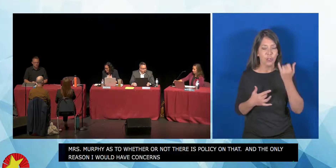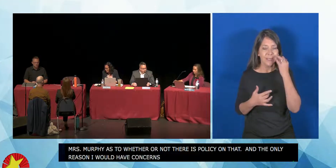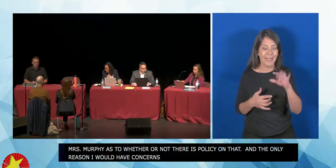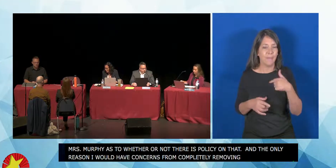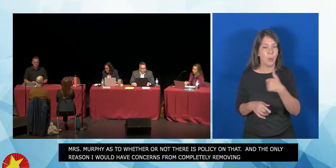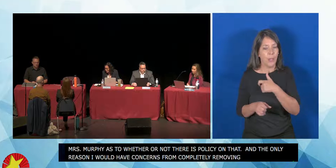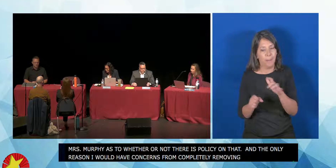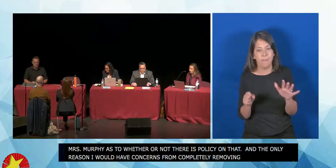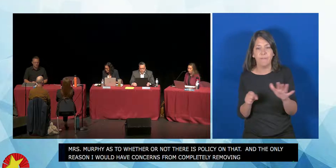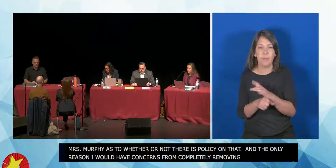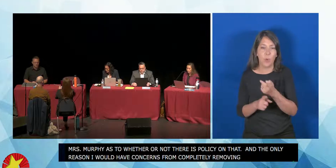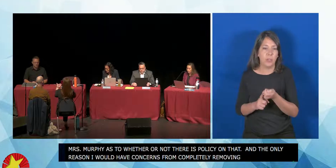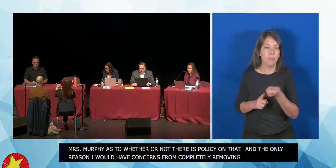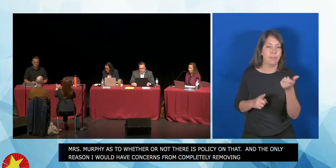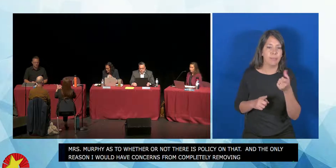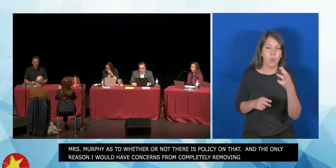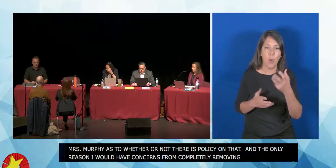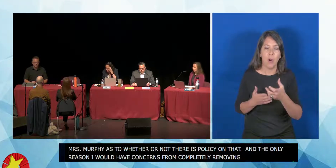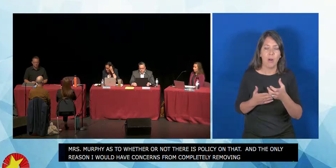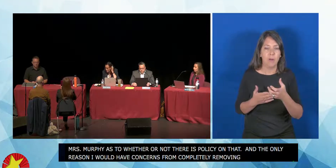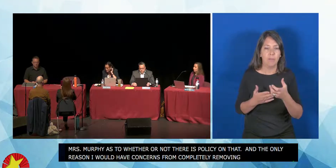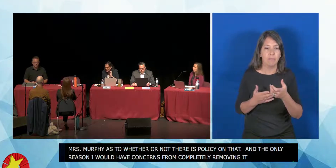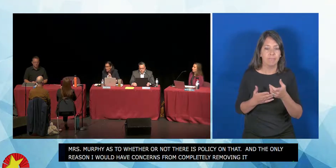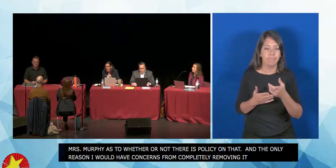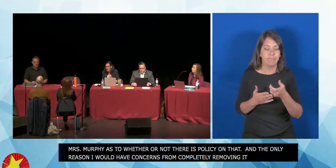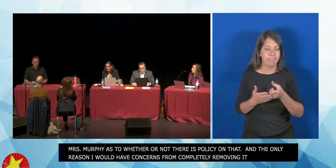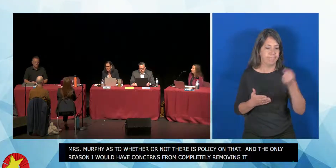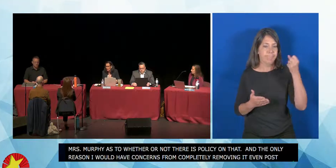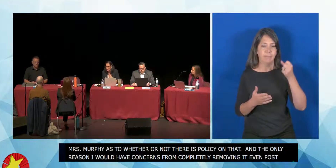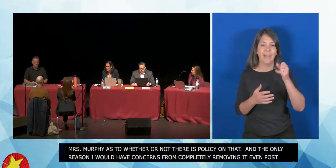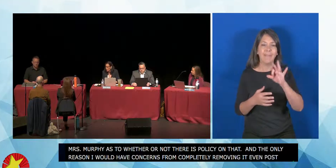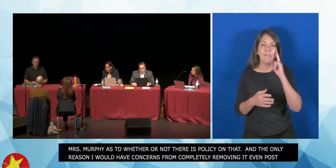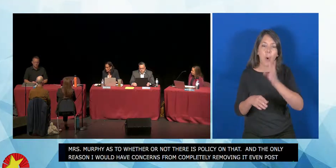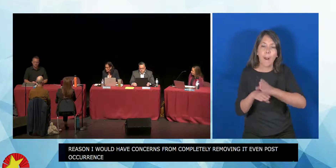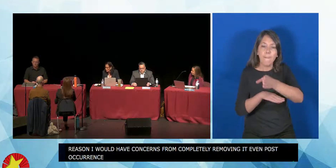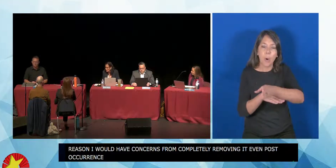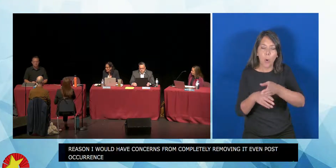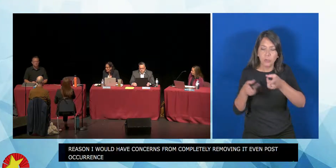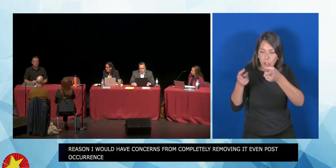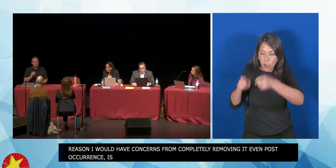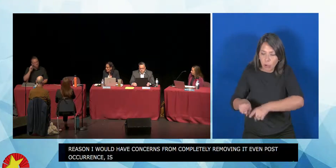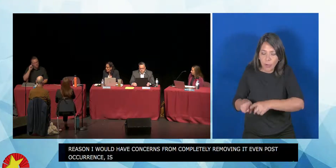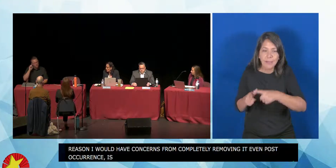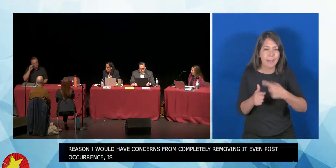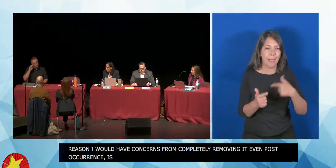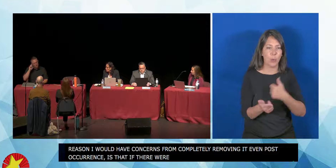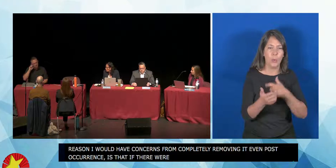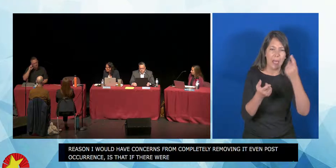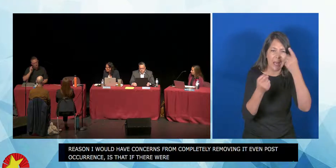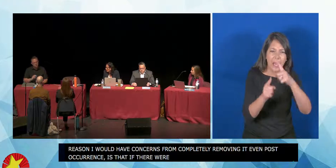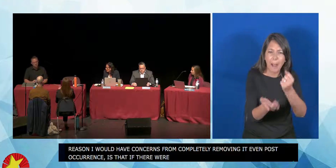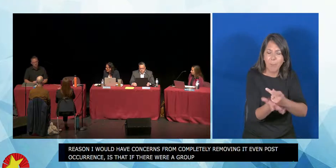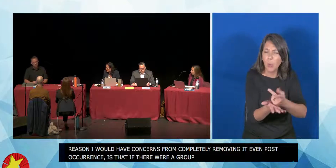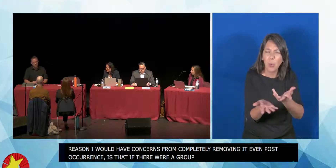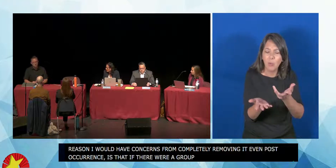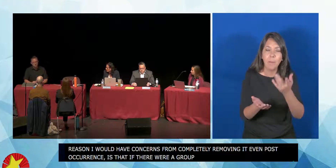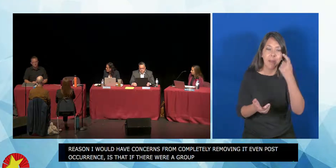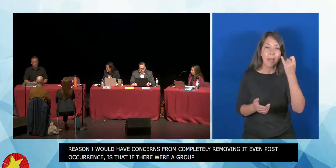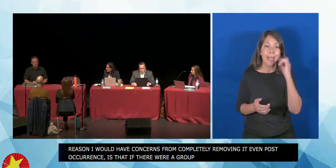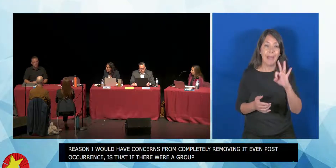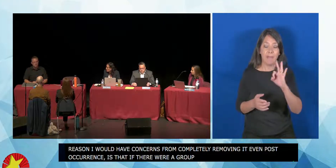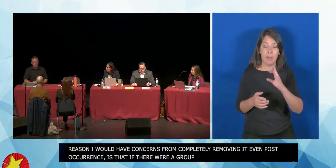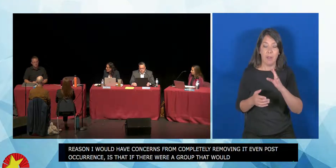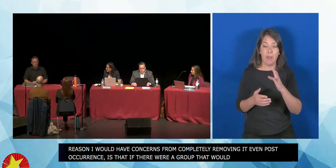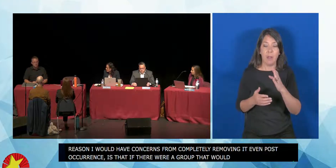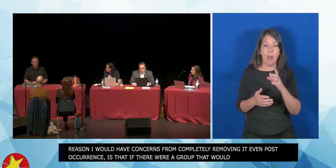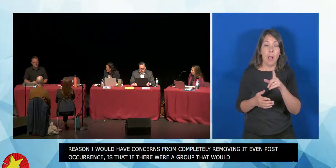even post-occurrence, is that if there were a group that would sue for us